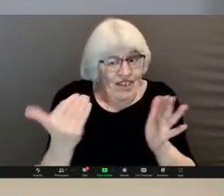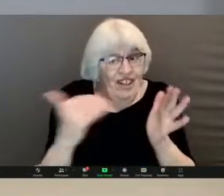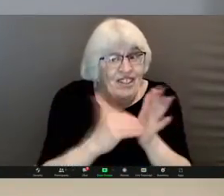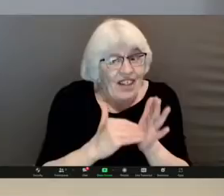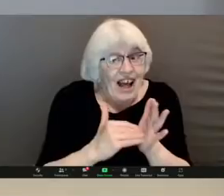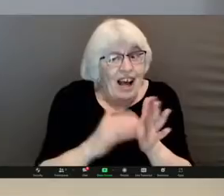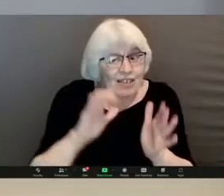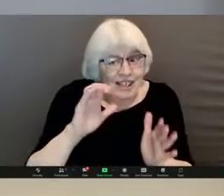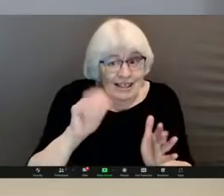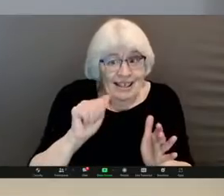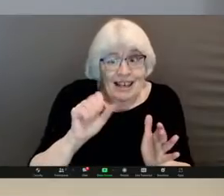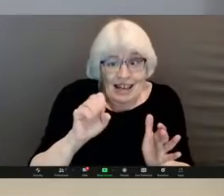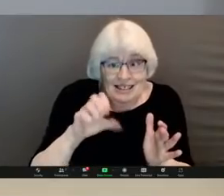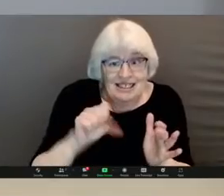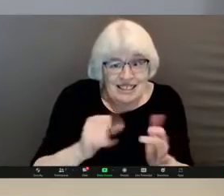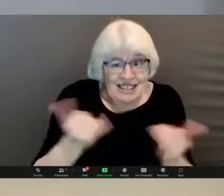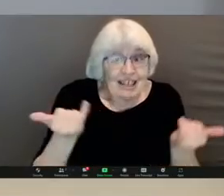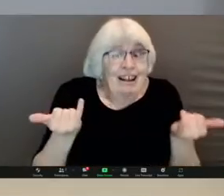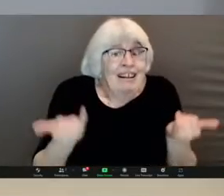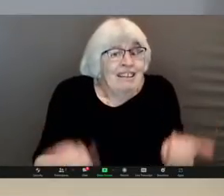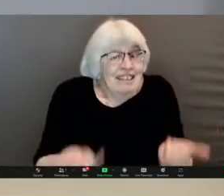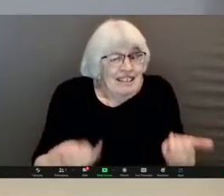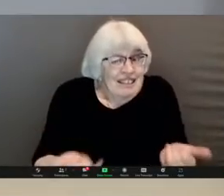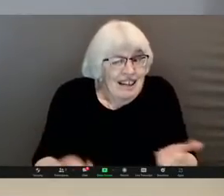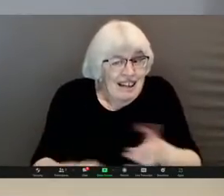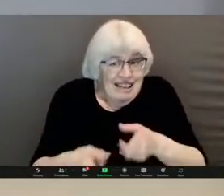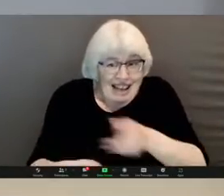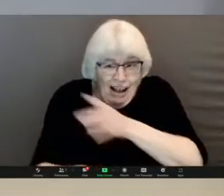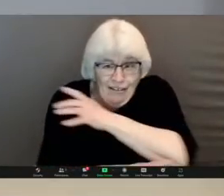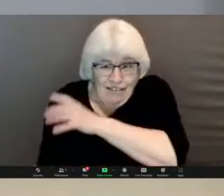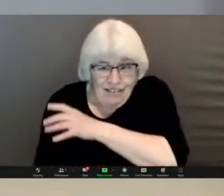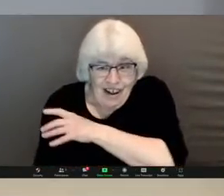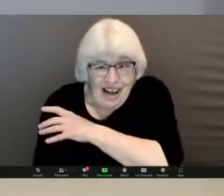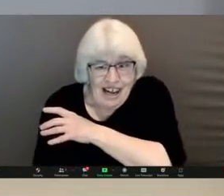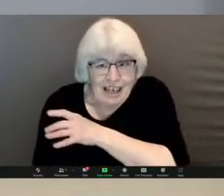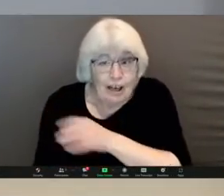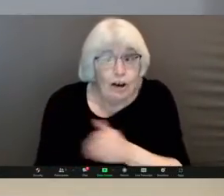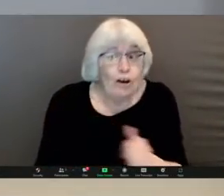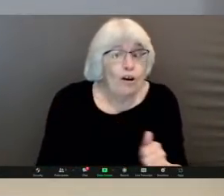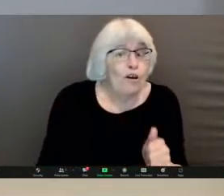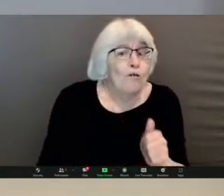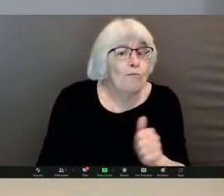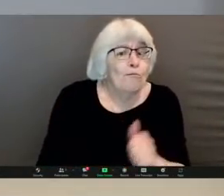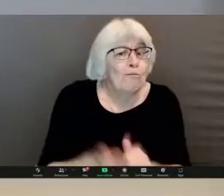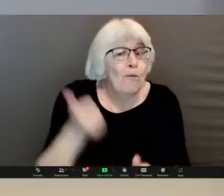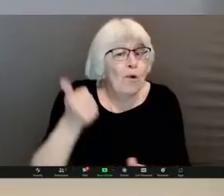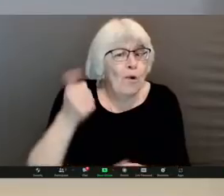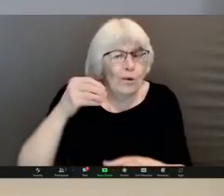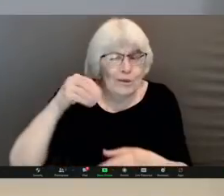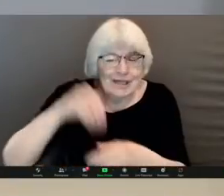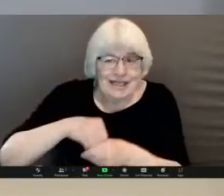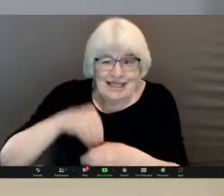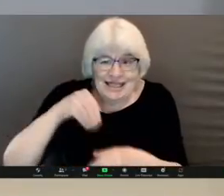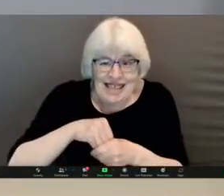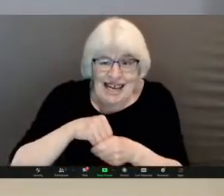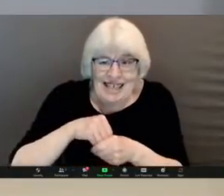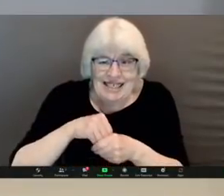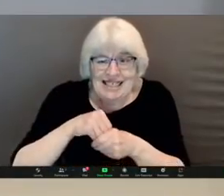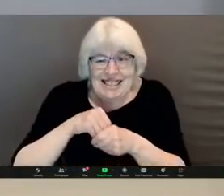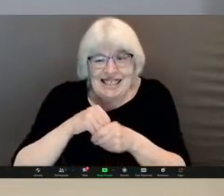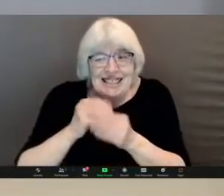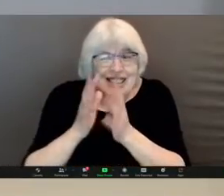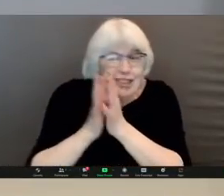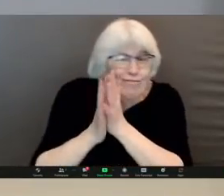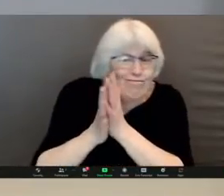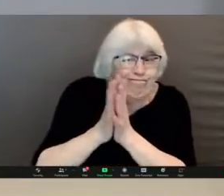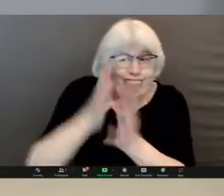spend more time indoors, highlights the need to maintain some public health measures and make indoor spaces as safe as possible.